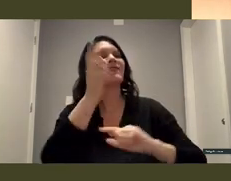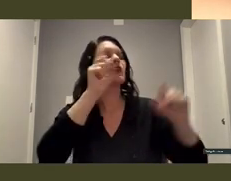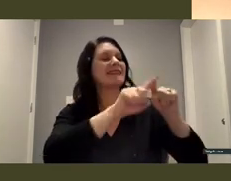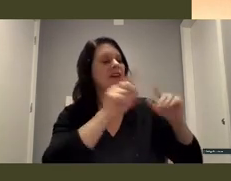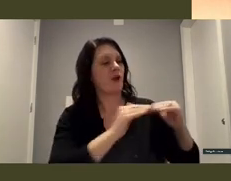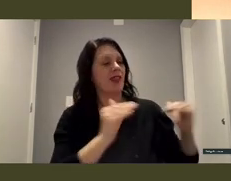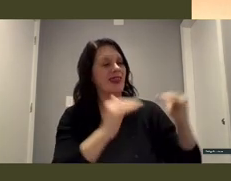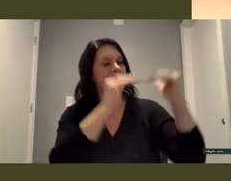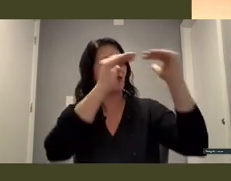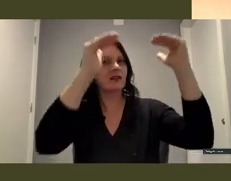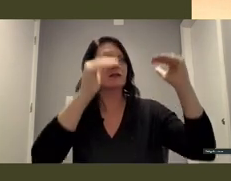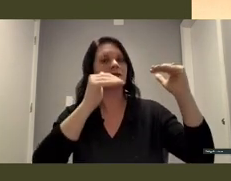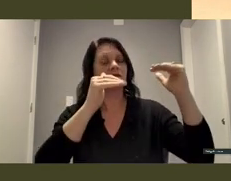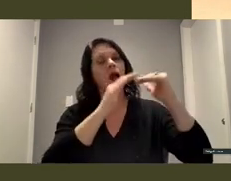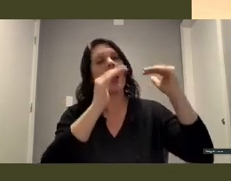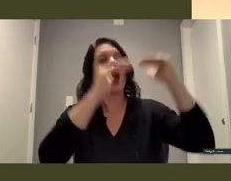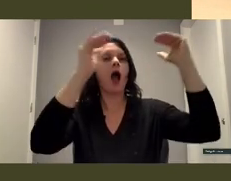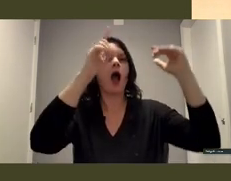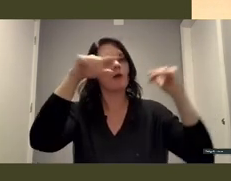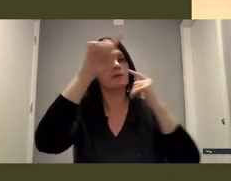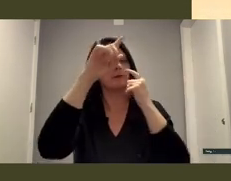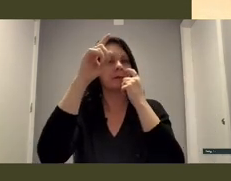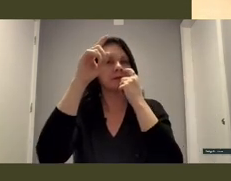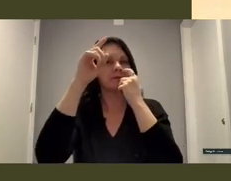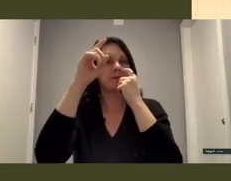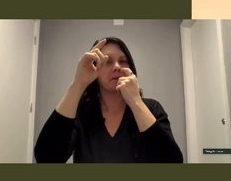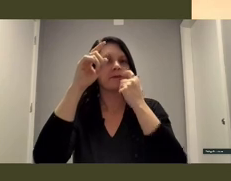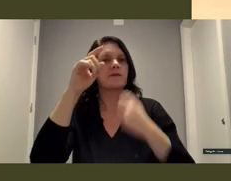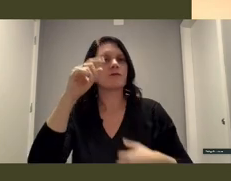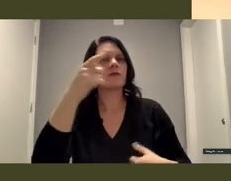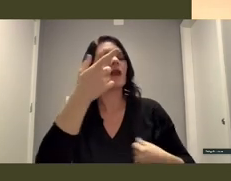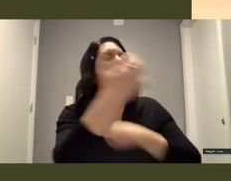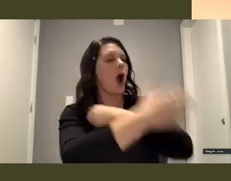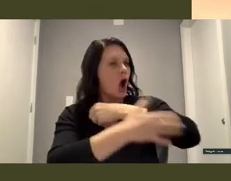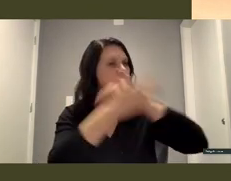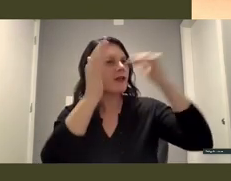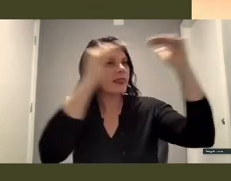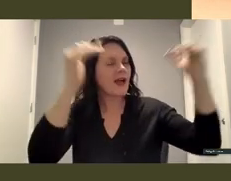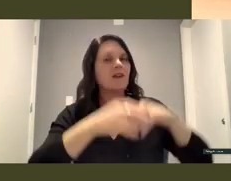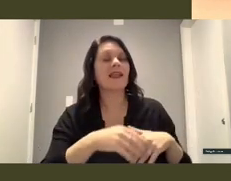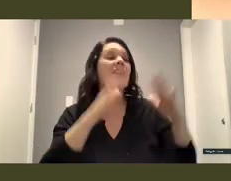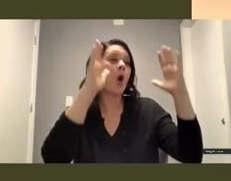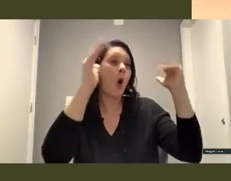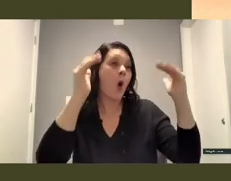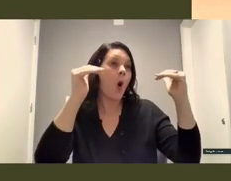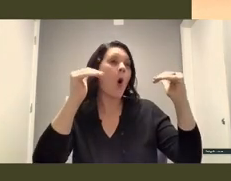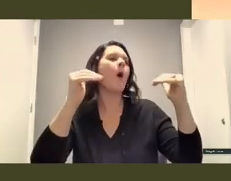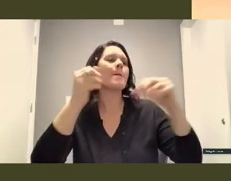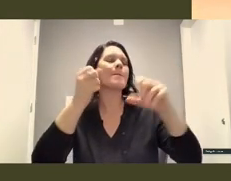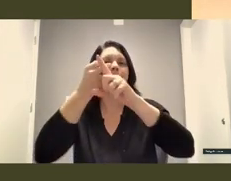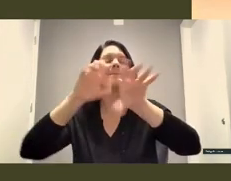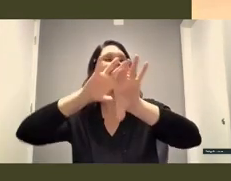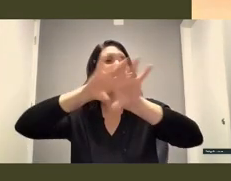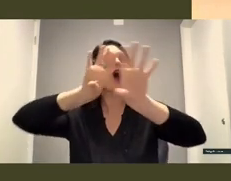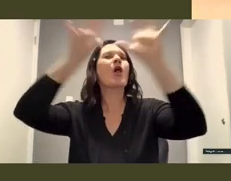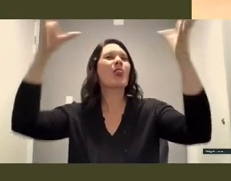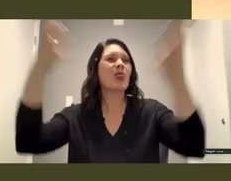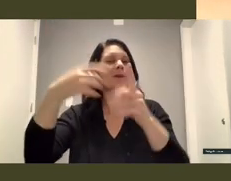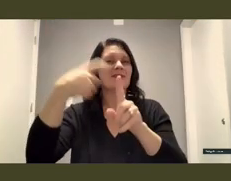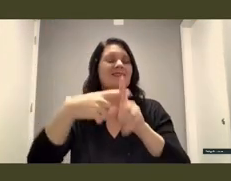up to you know, sort of the country level and hopefully the global level. It's just a difficult question,